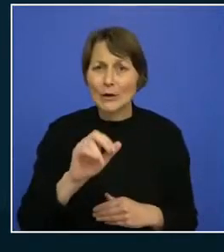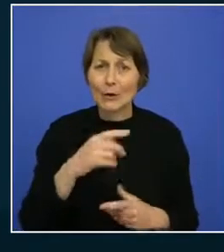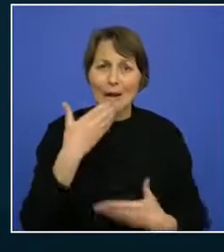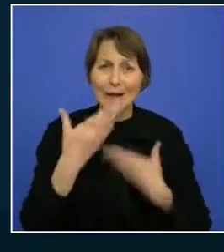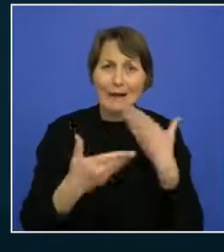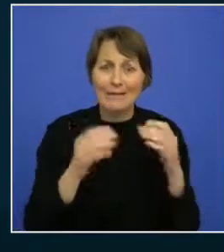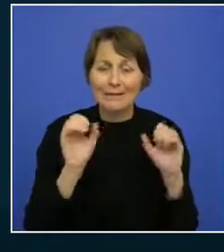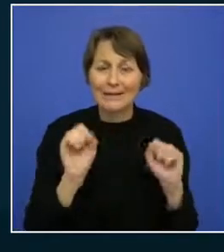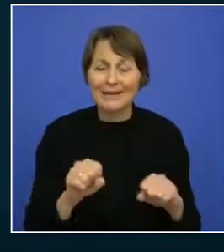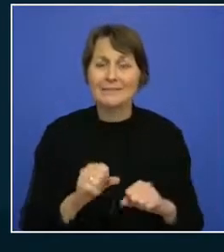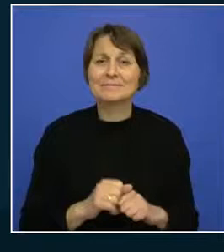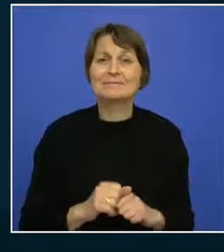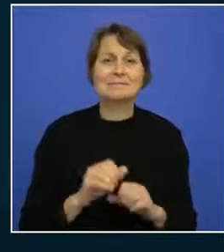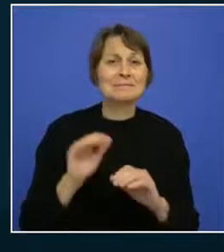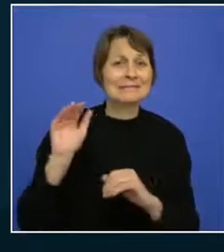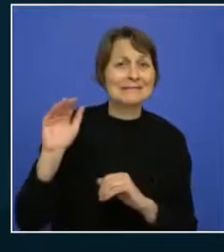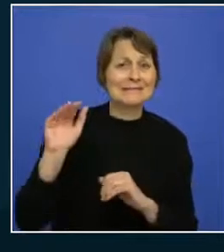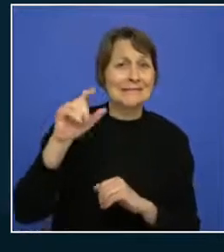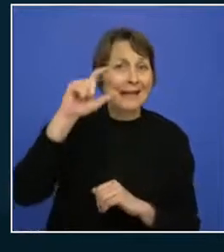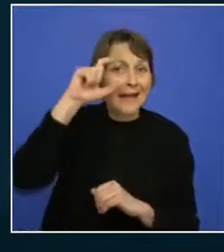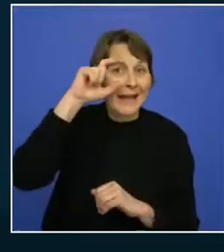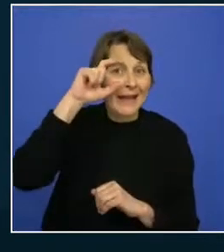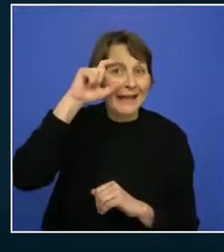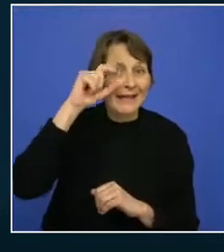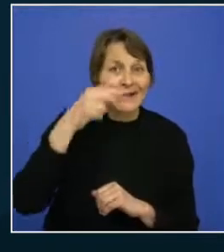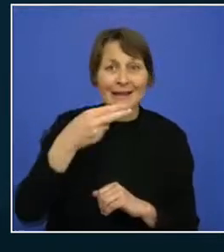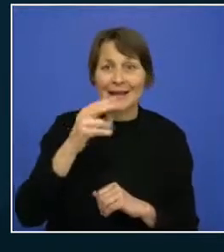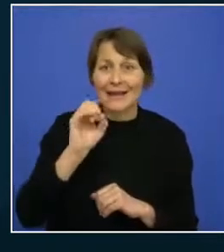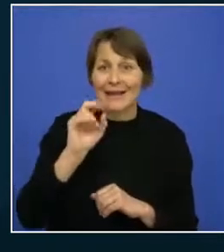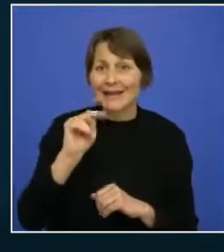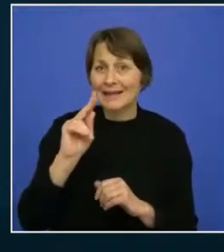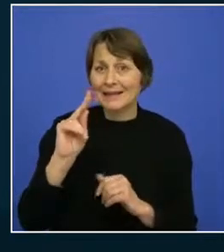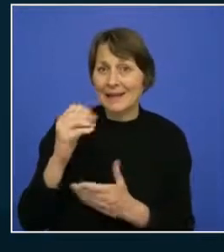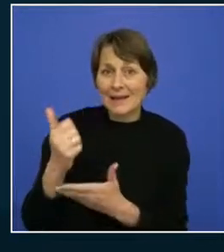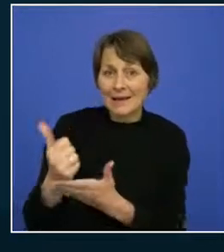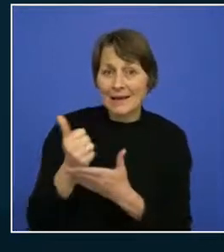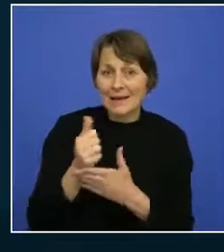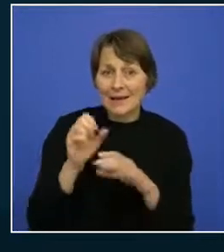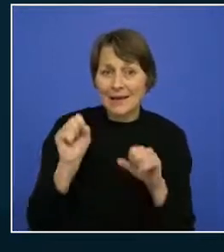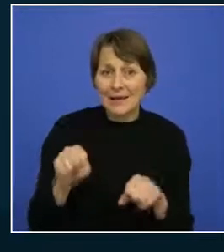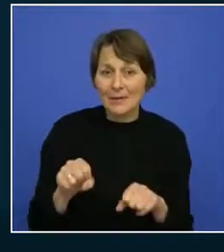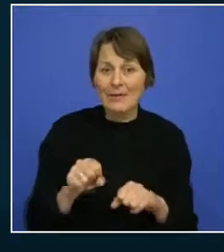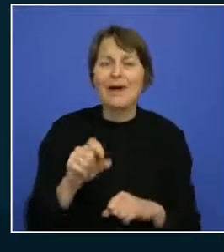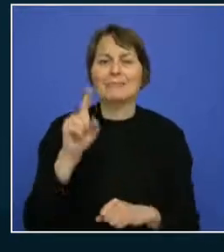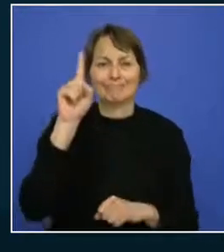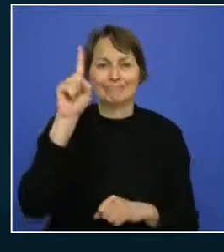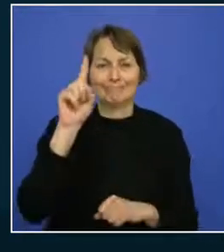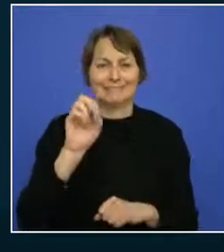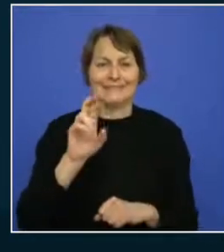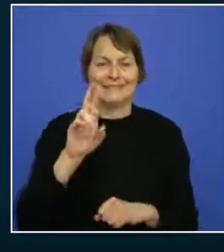Yes, maybe Henk can help us with that. Yes. Oh, Sarah has a solution.